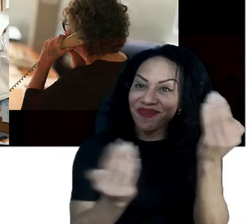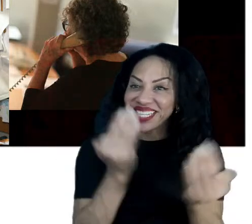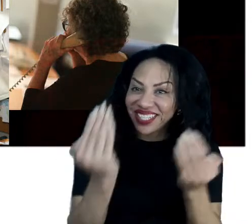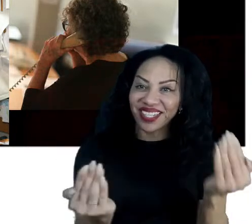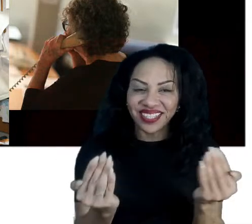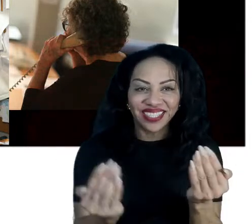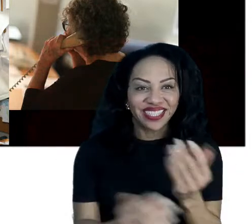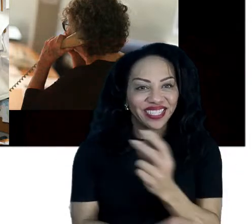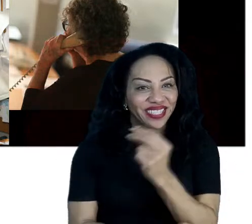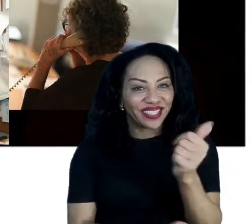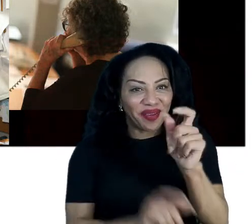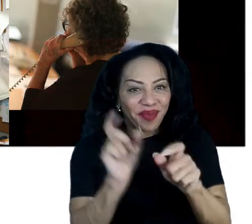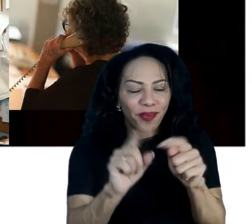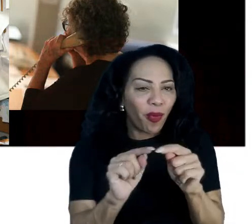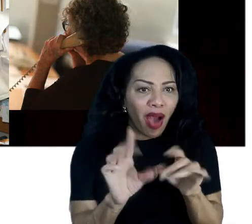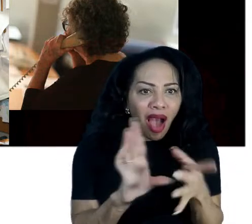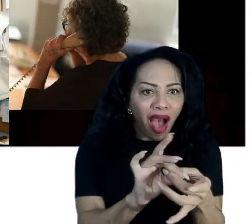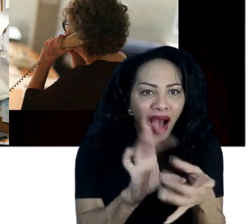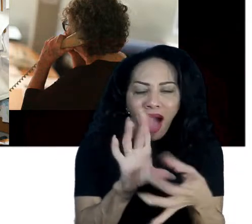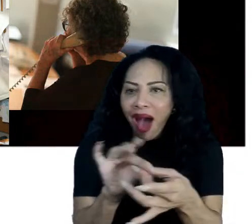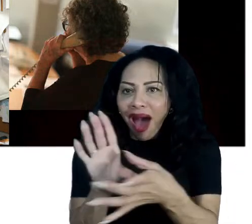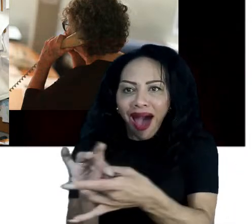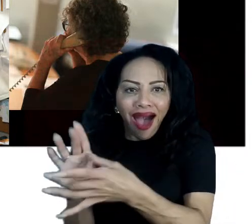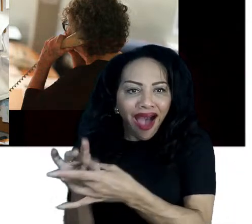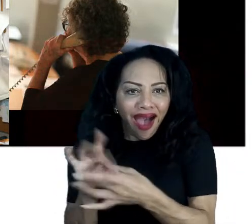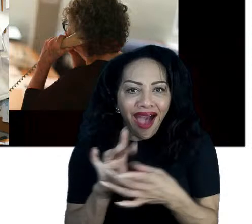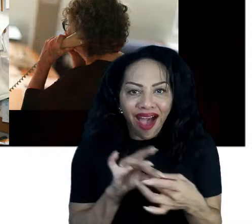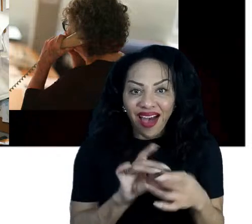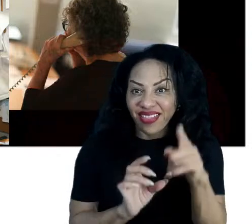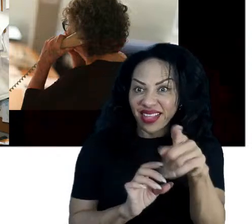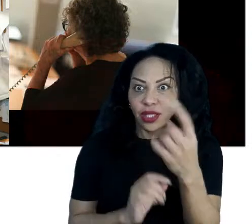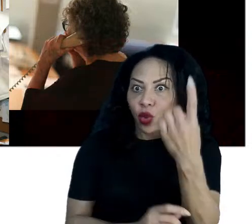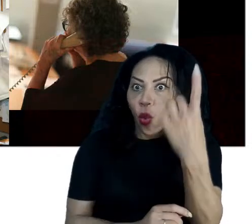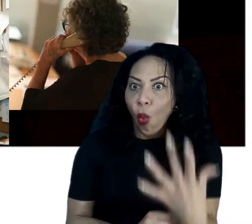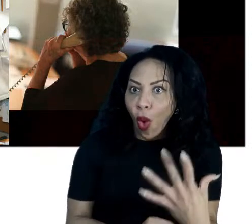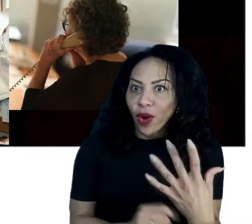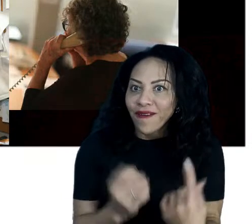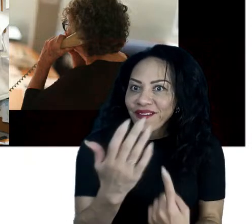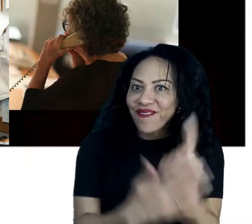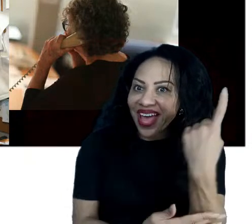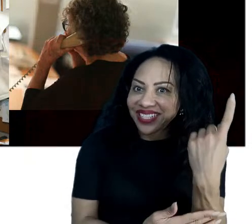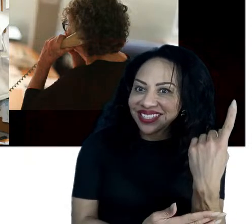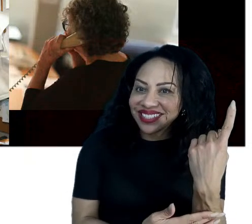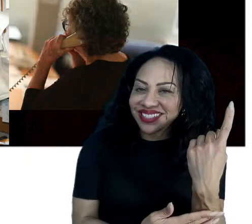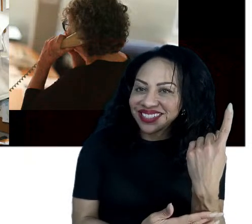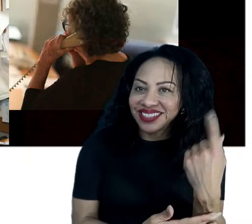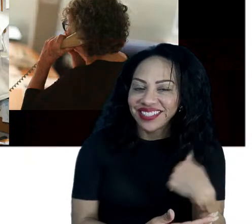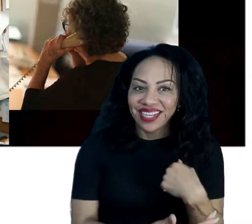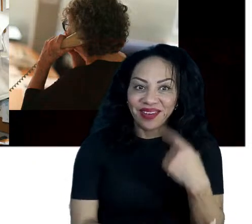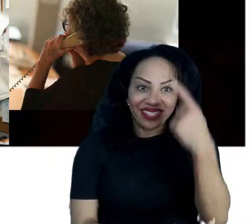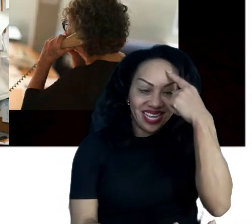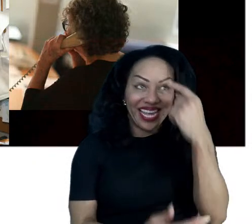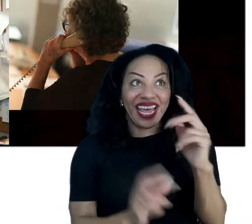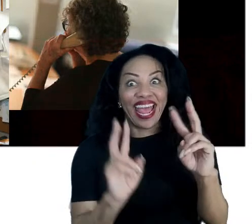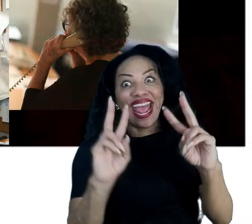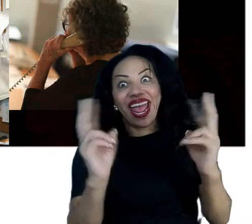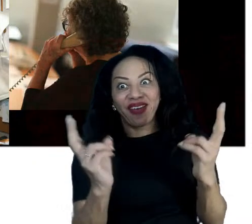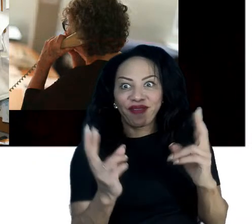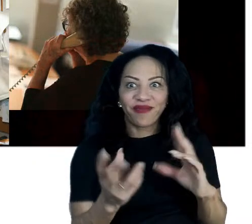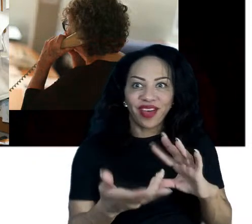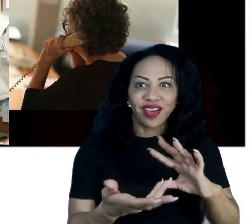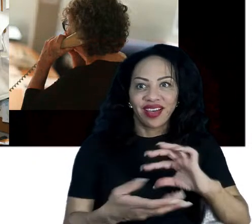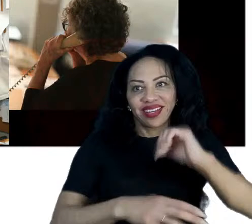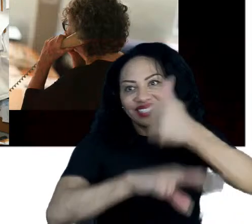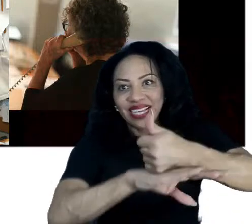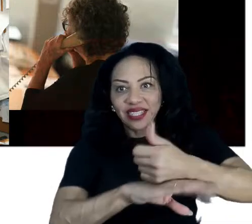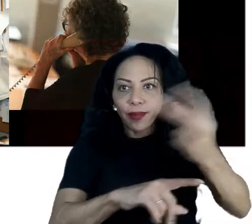of connections. And this was a small one-off event, and I wonder what might happen if this was co-curated with a very particular